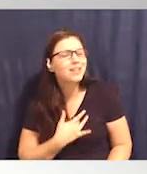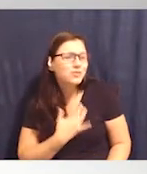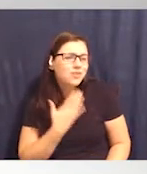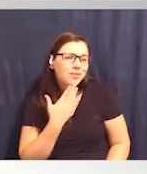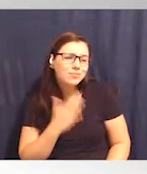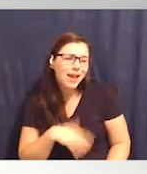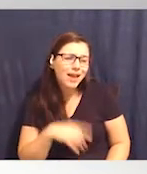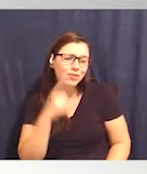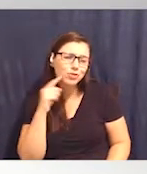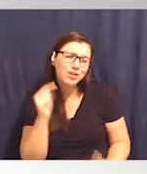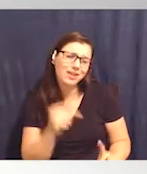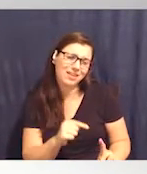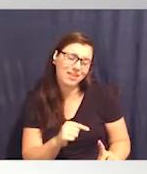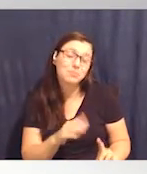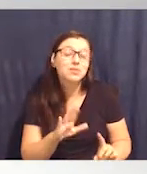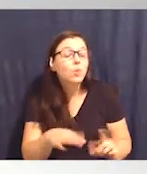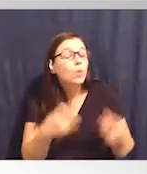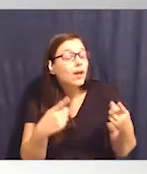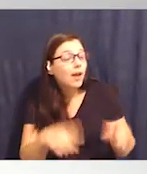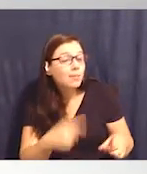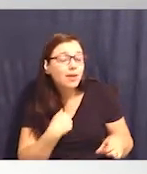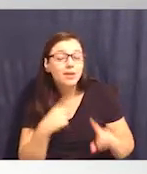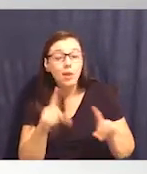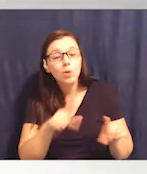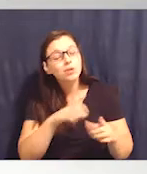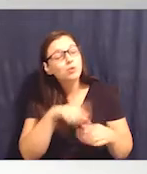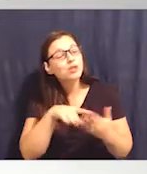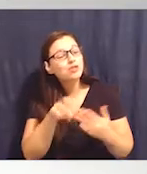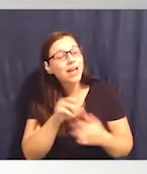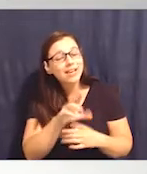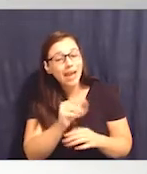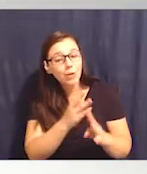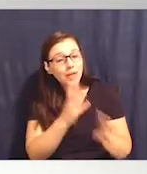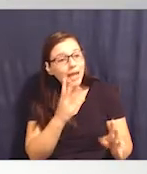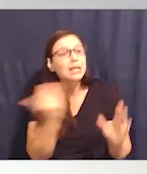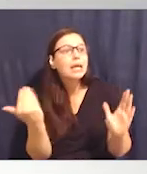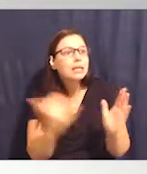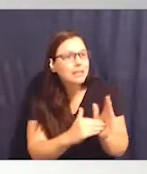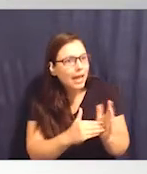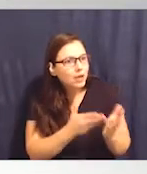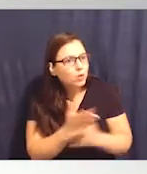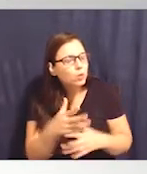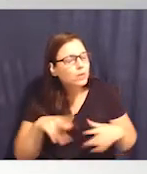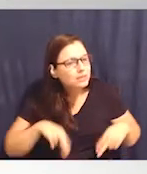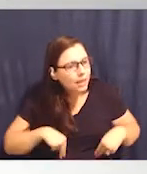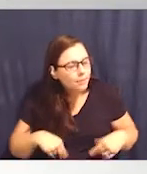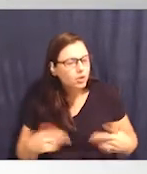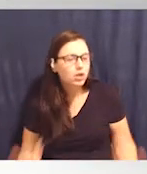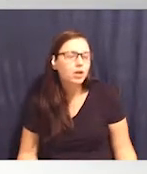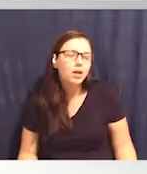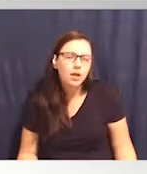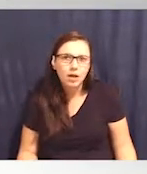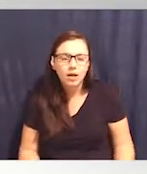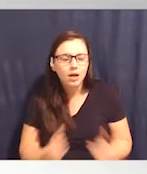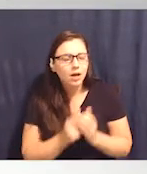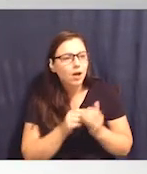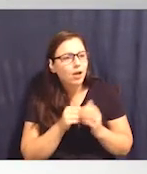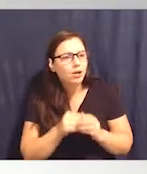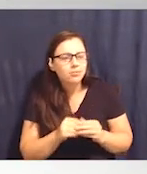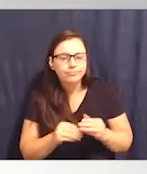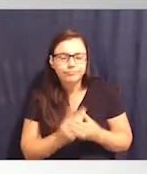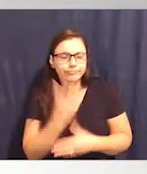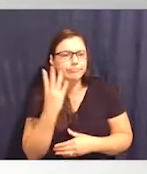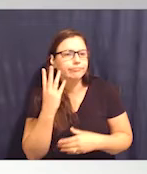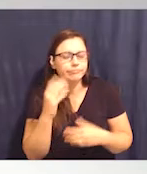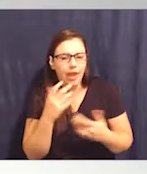then I go to the checkout line and he blows through his diaper. Oh, I ended up having to try to clean him up the best I could and change